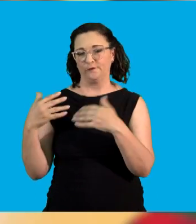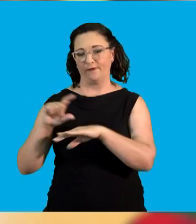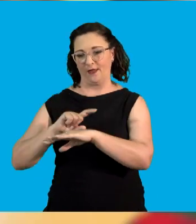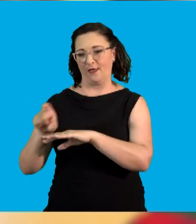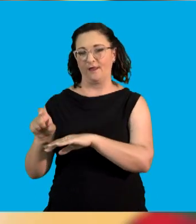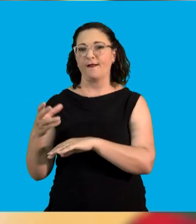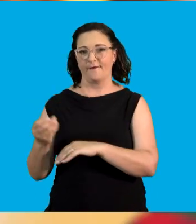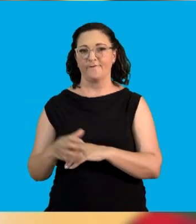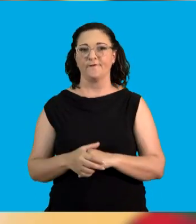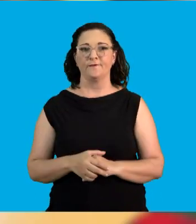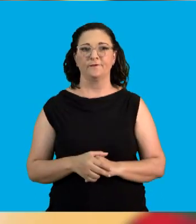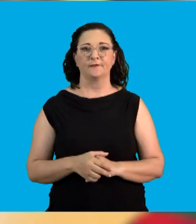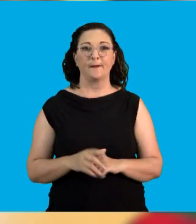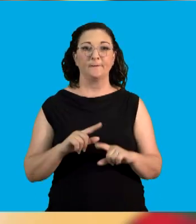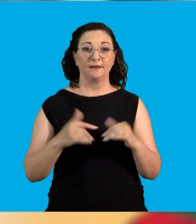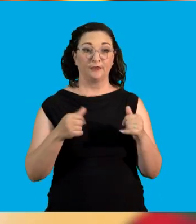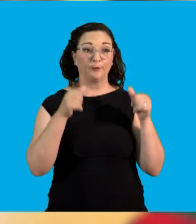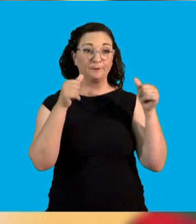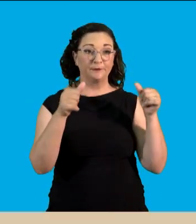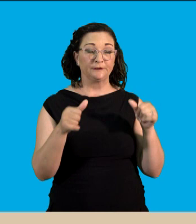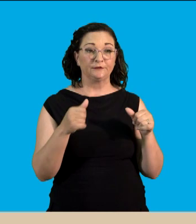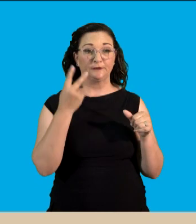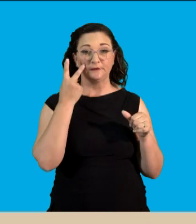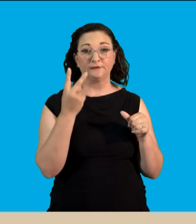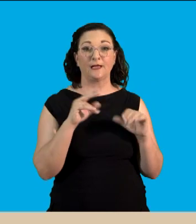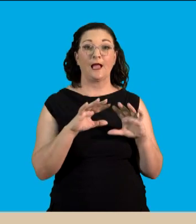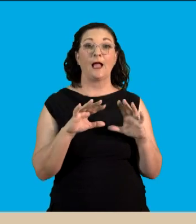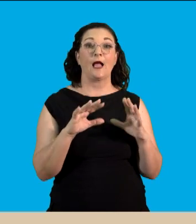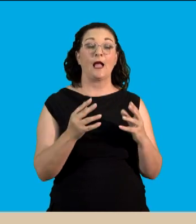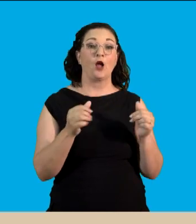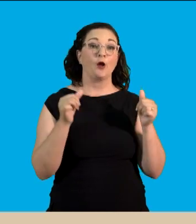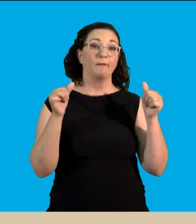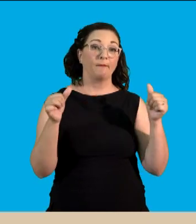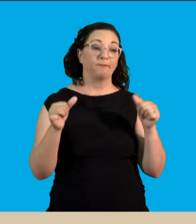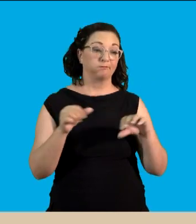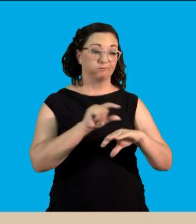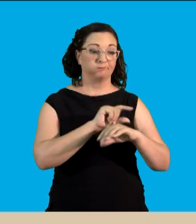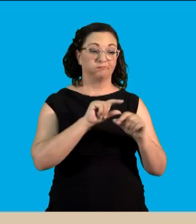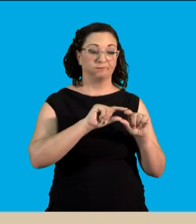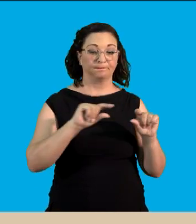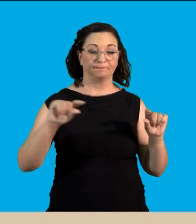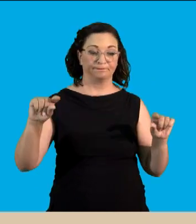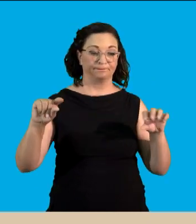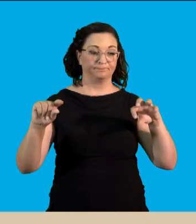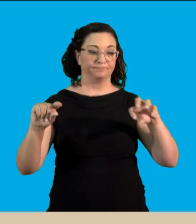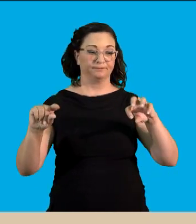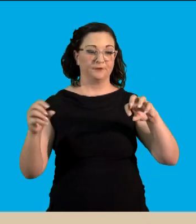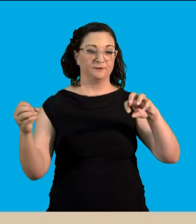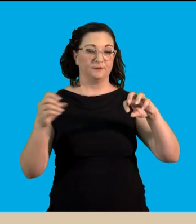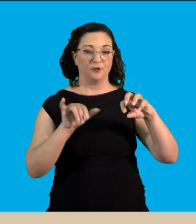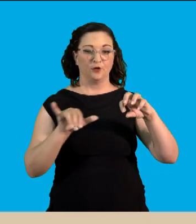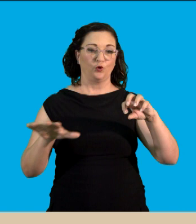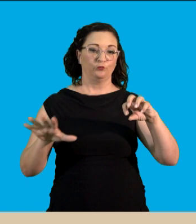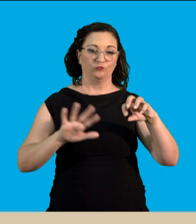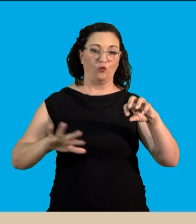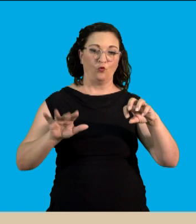atmosphere. Now let us look at the picture that I'm showing you here. Shows you how our planets are around our